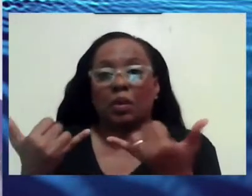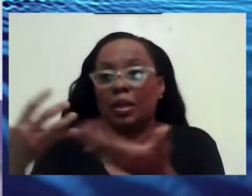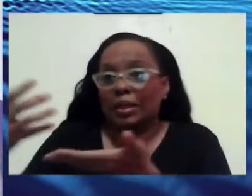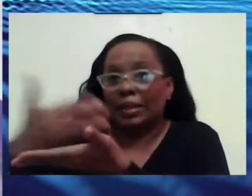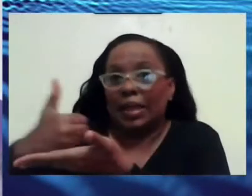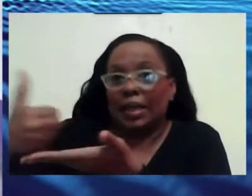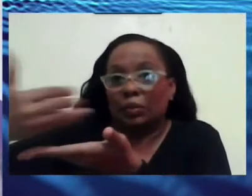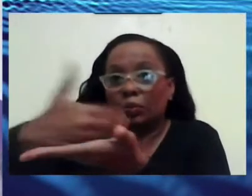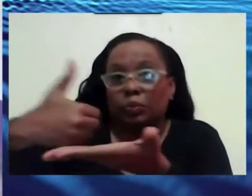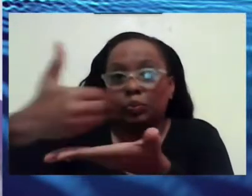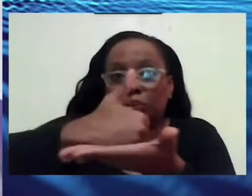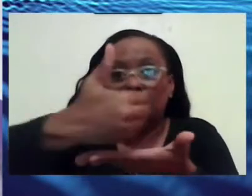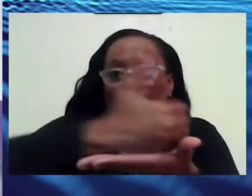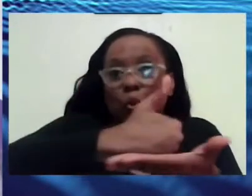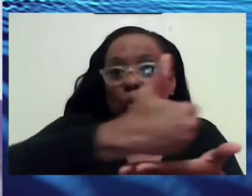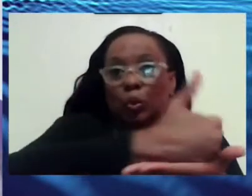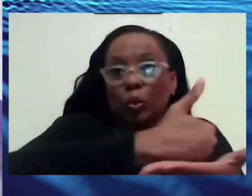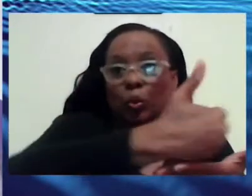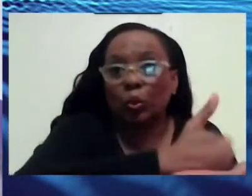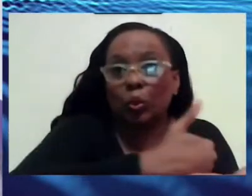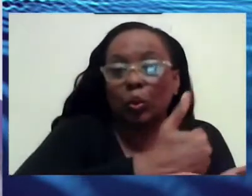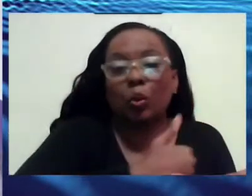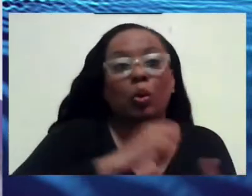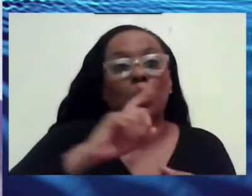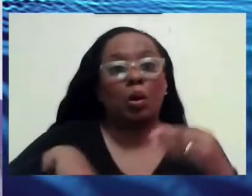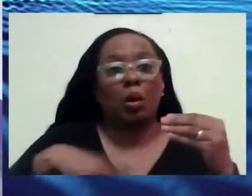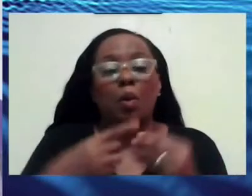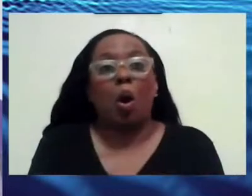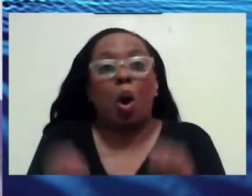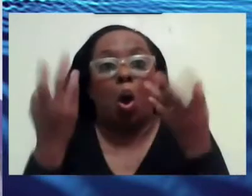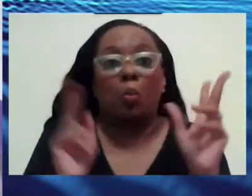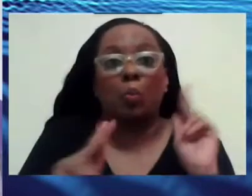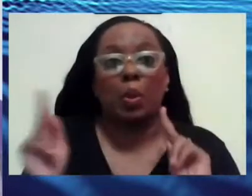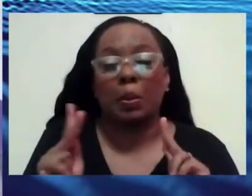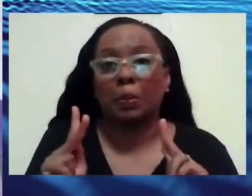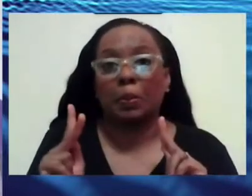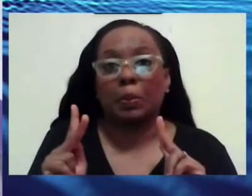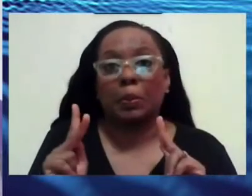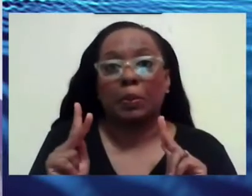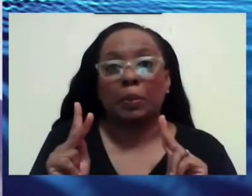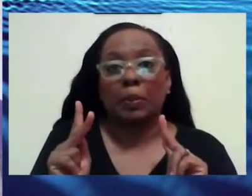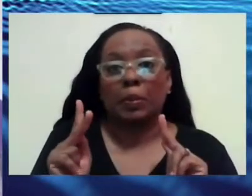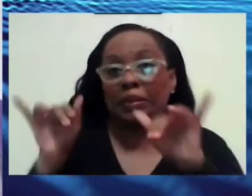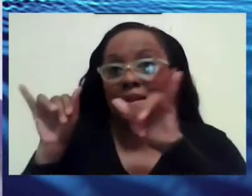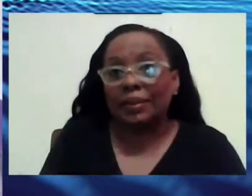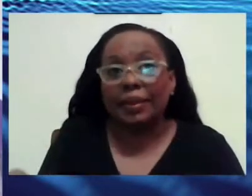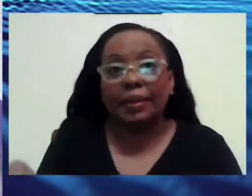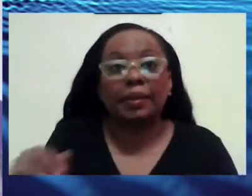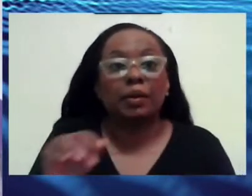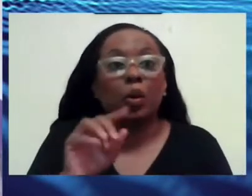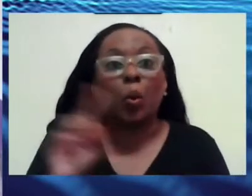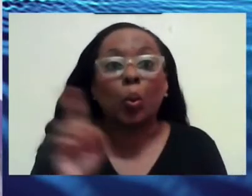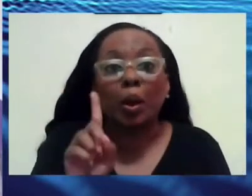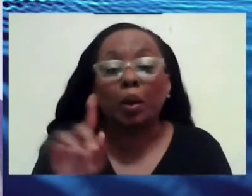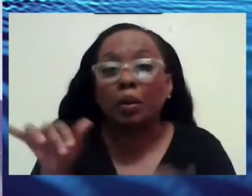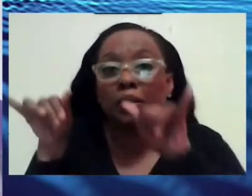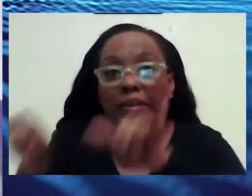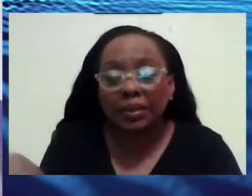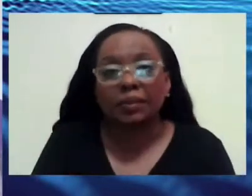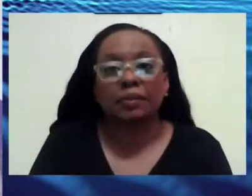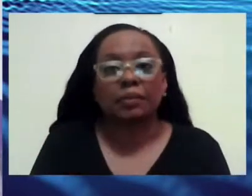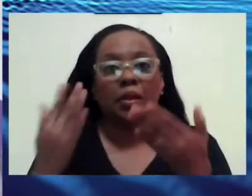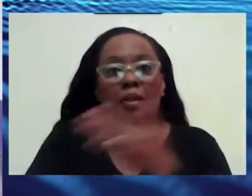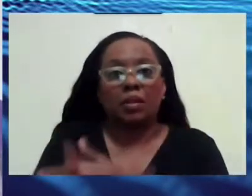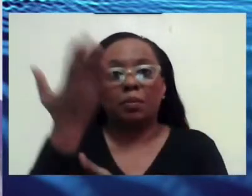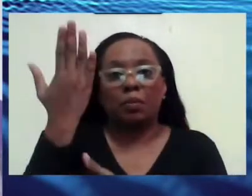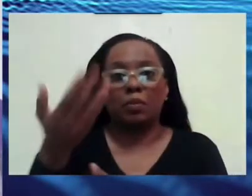statistics on those numbers and their geographical locations. This morning, the registration